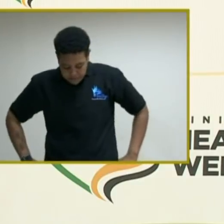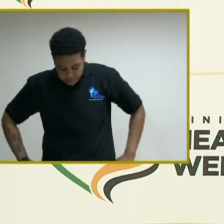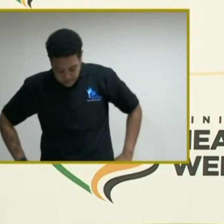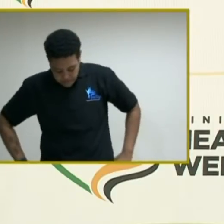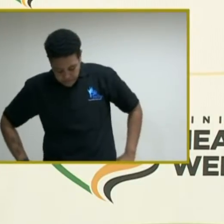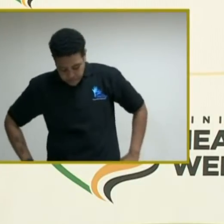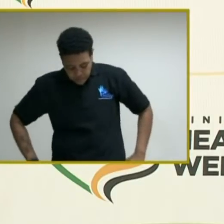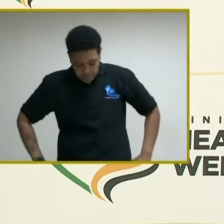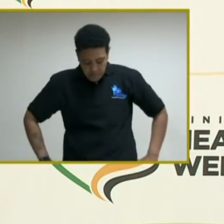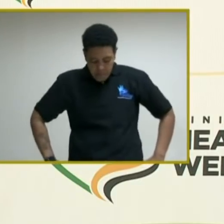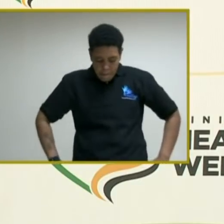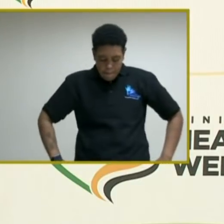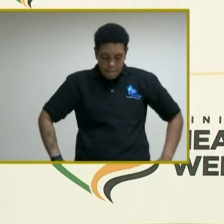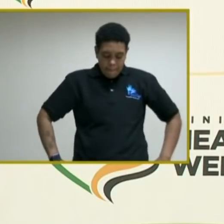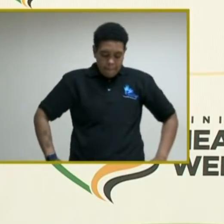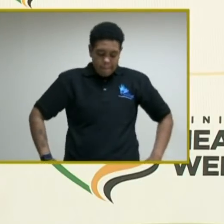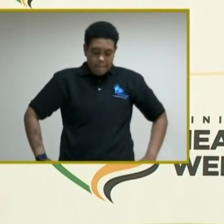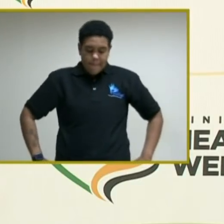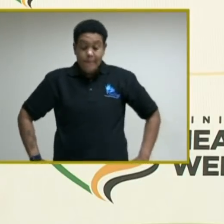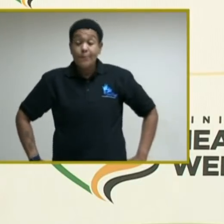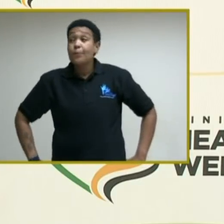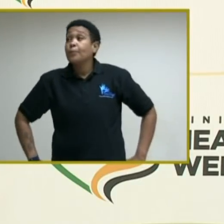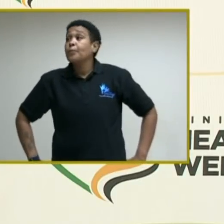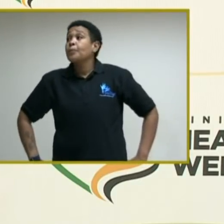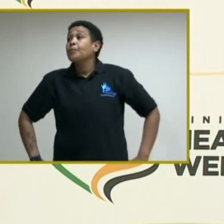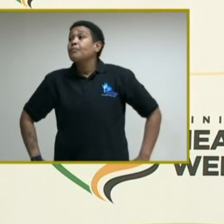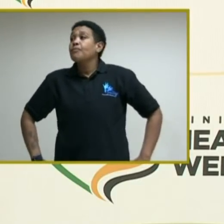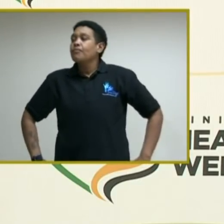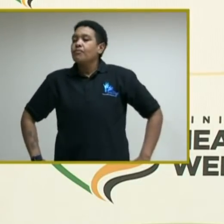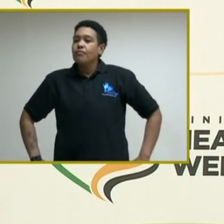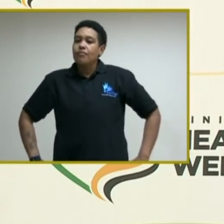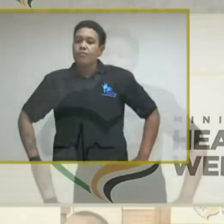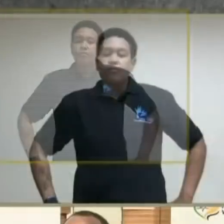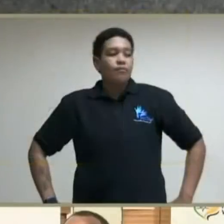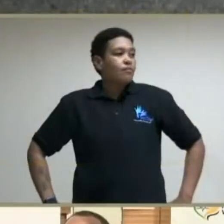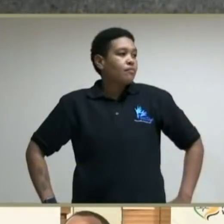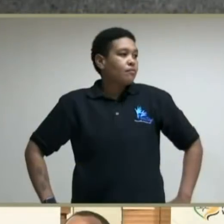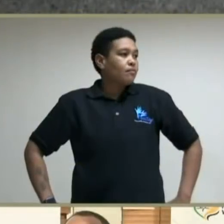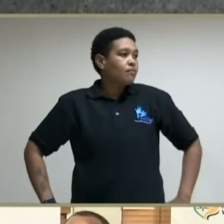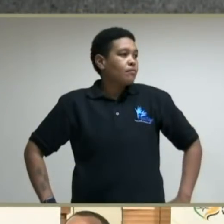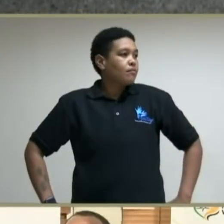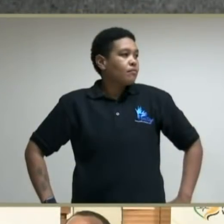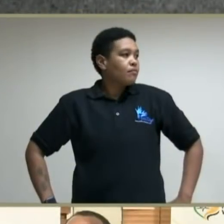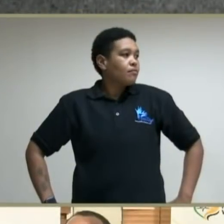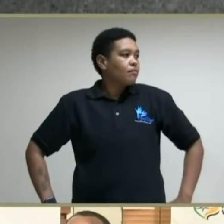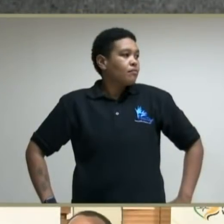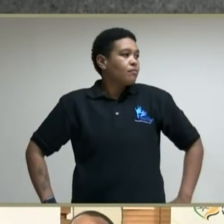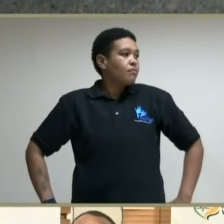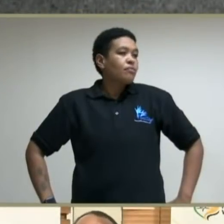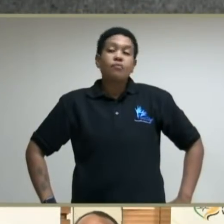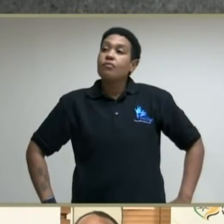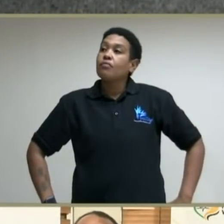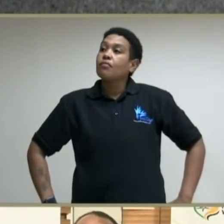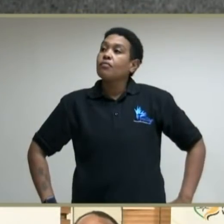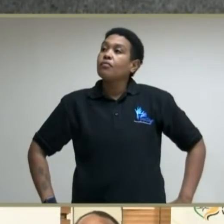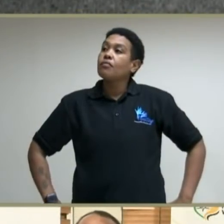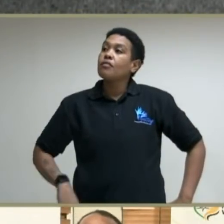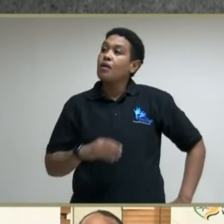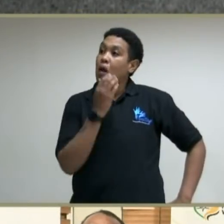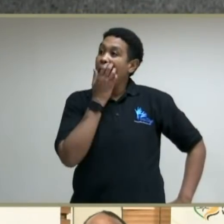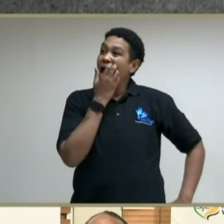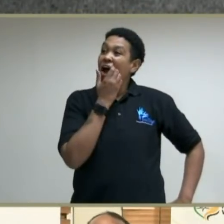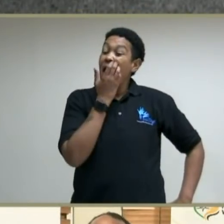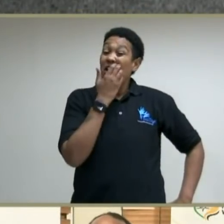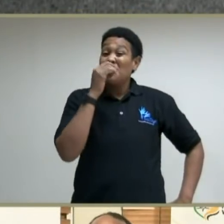have the Johnson & Johnson. And again, the narrative will change, again, as seen on your screen, that